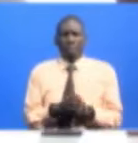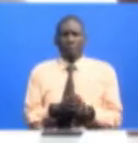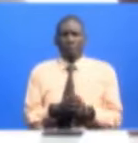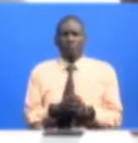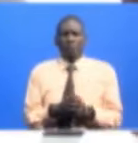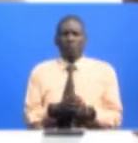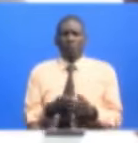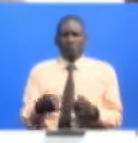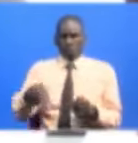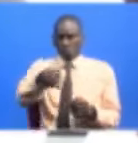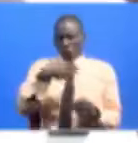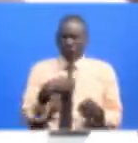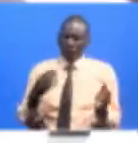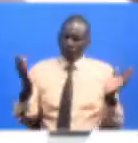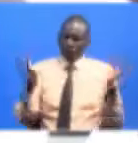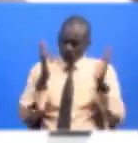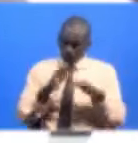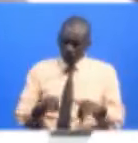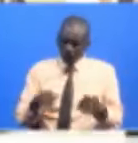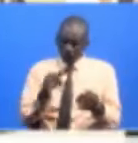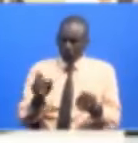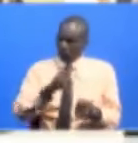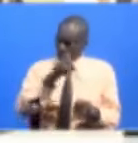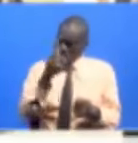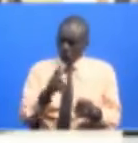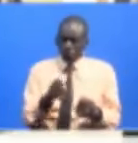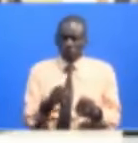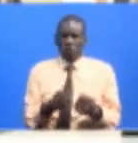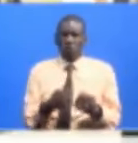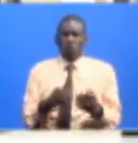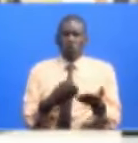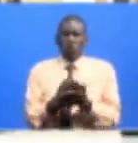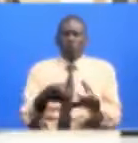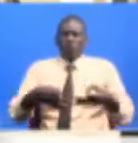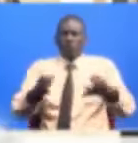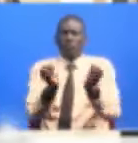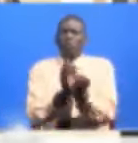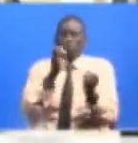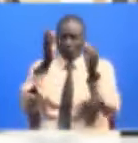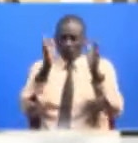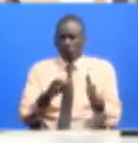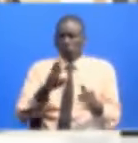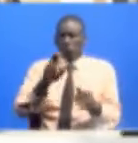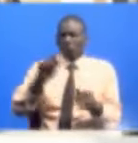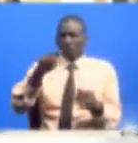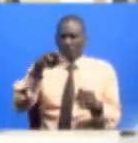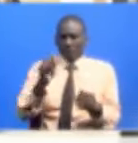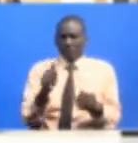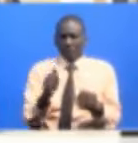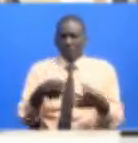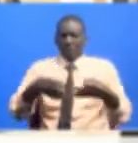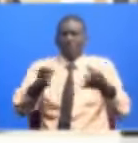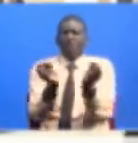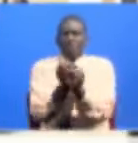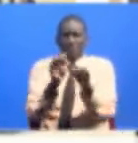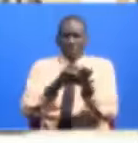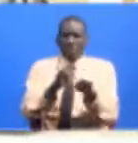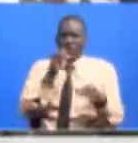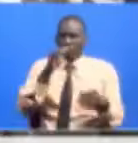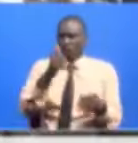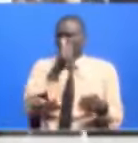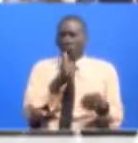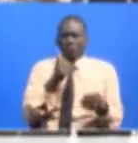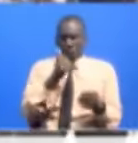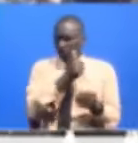closed that question. Through the family spokesperson, Rita's kin asked for privacy and